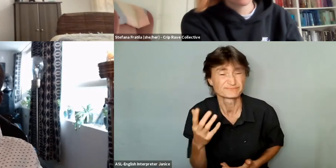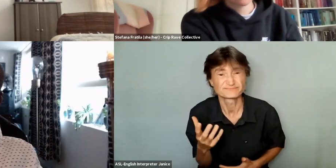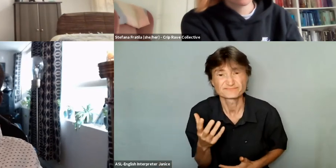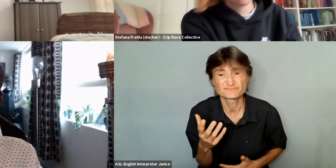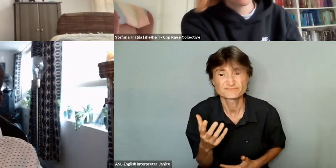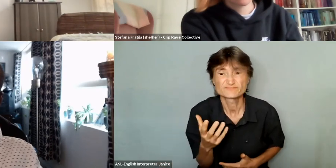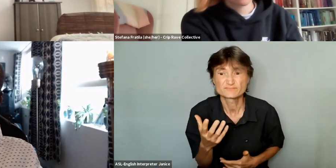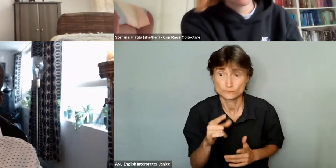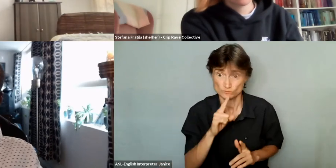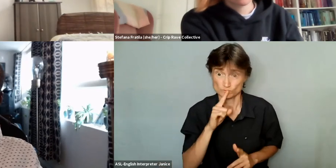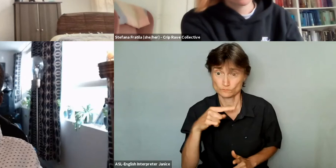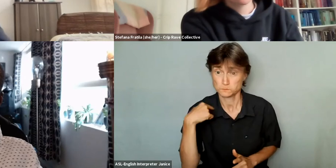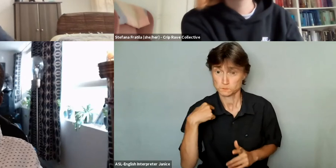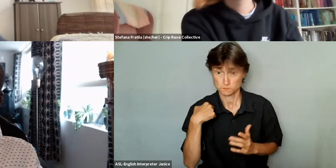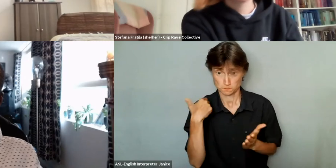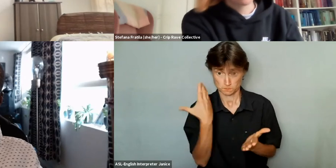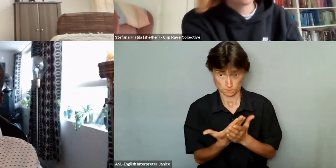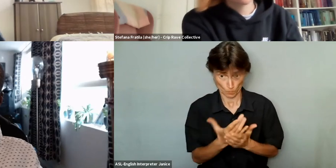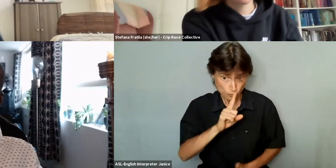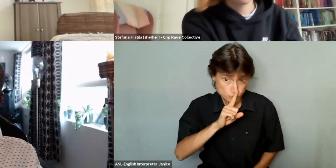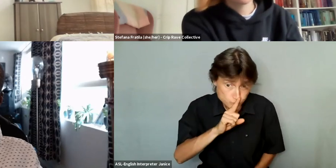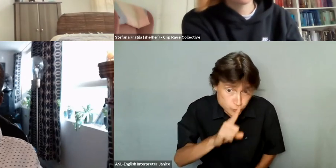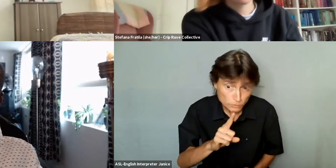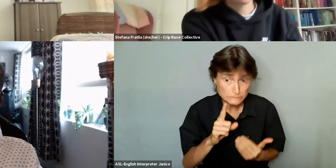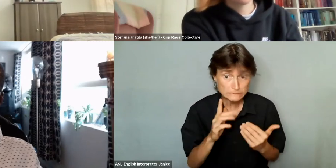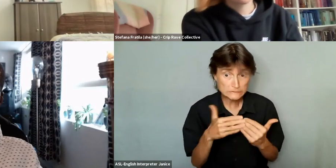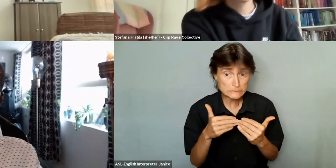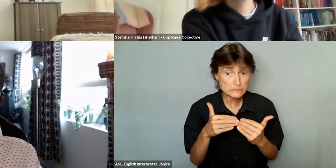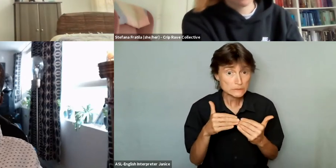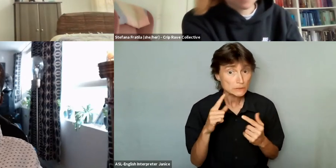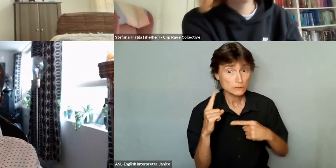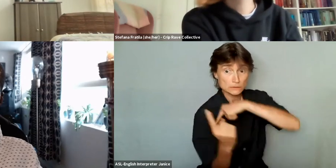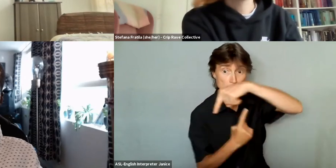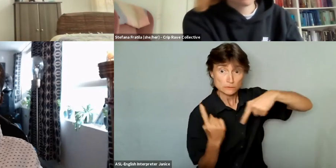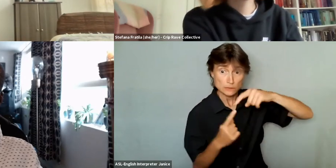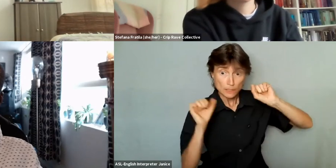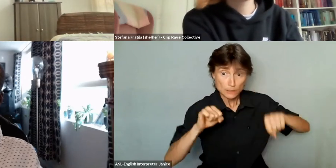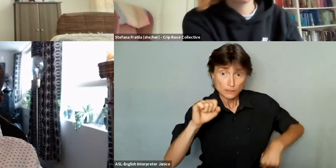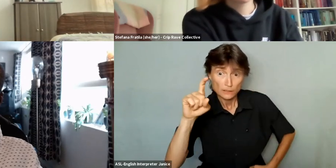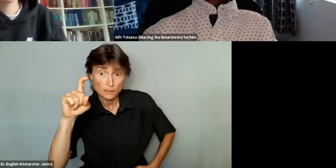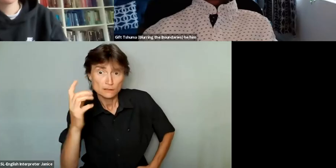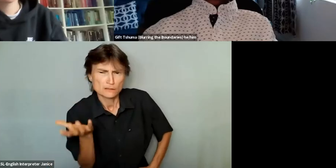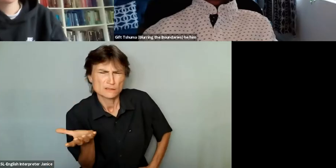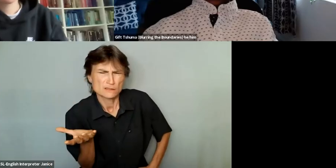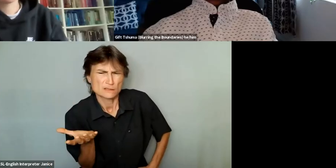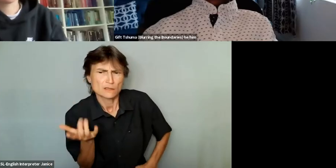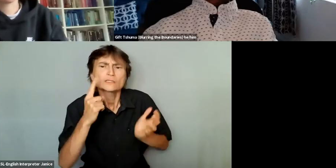how accessible the space is, because there's usually lack of information from the